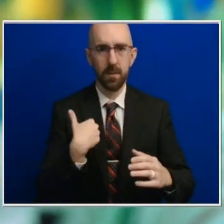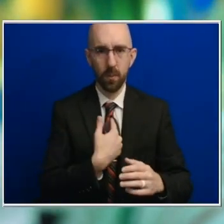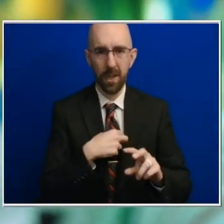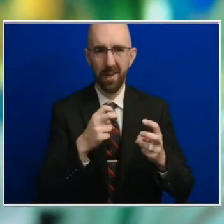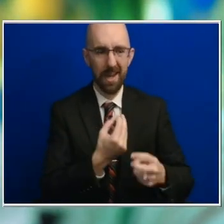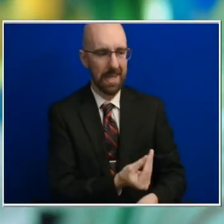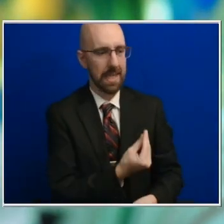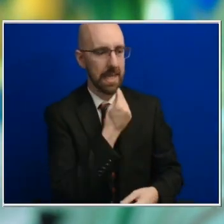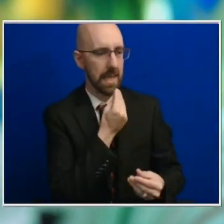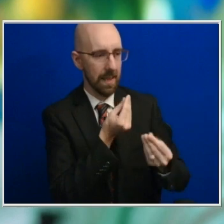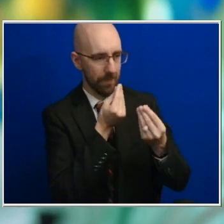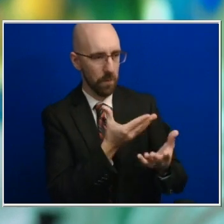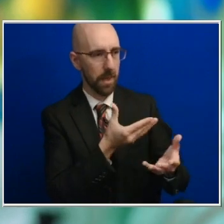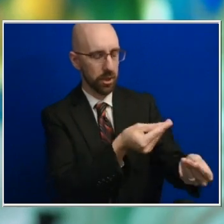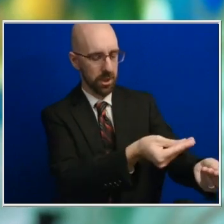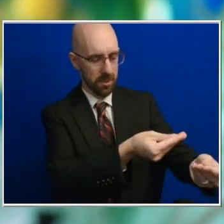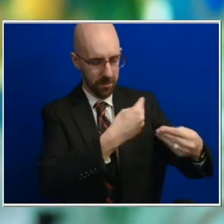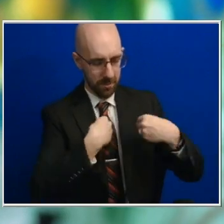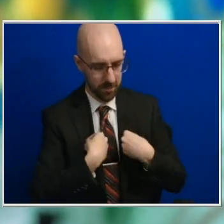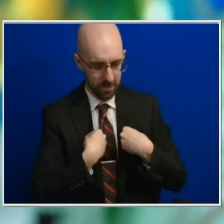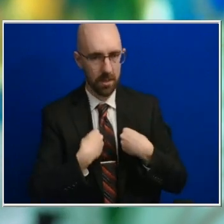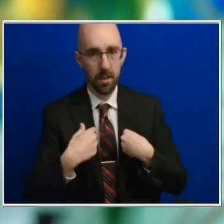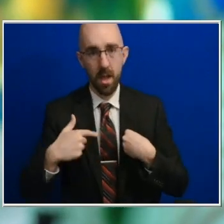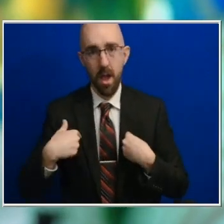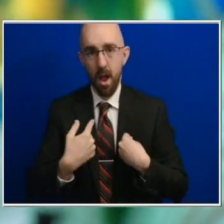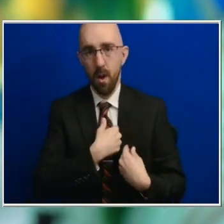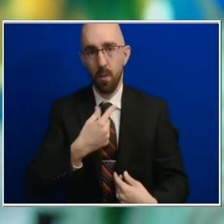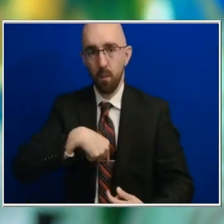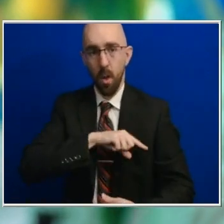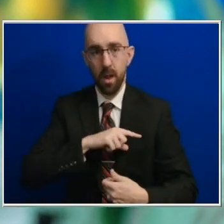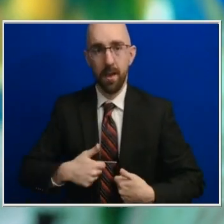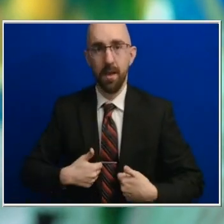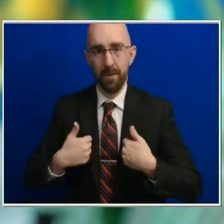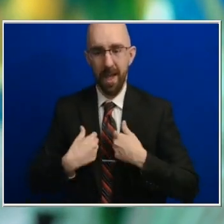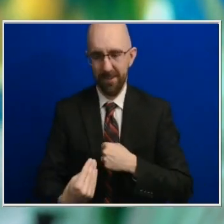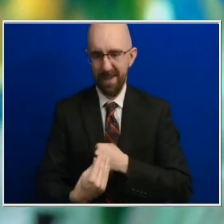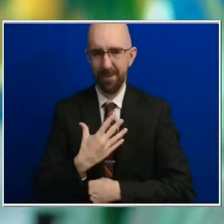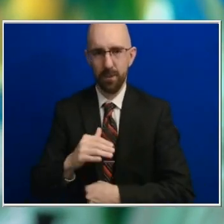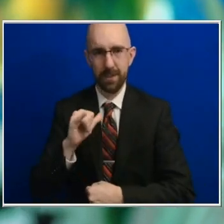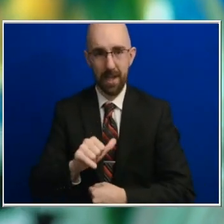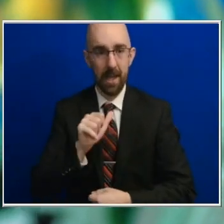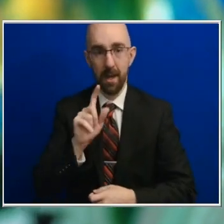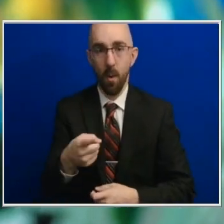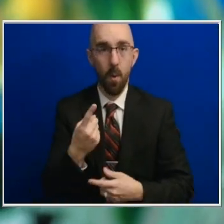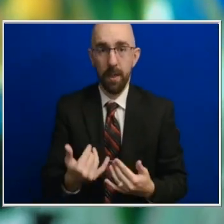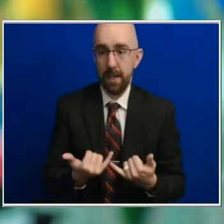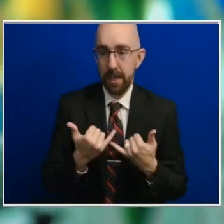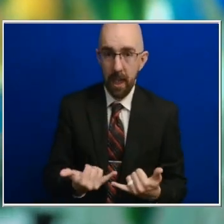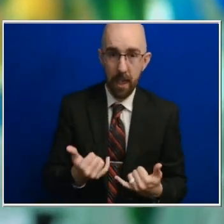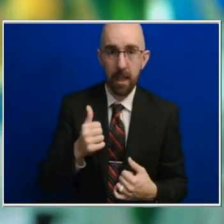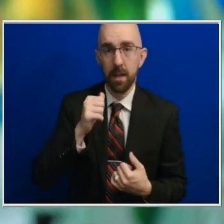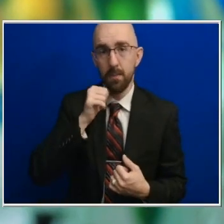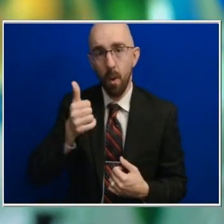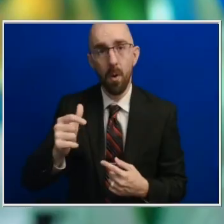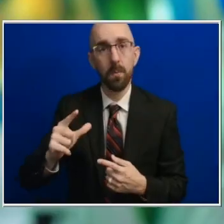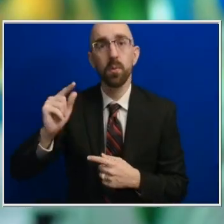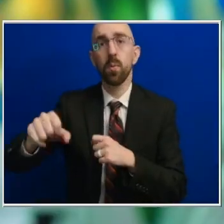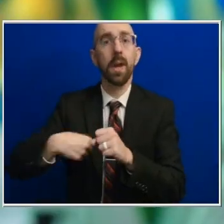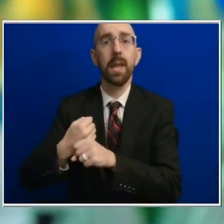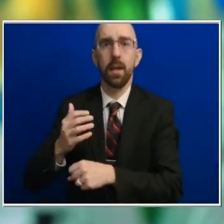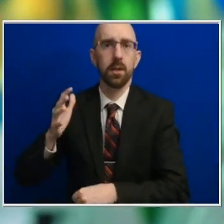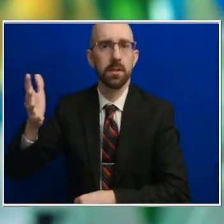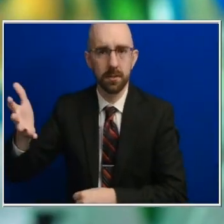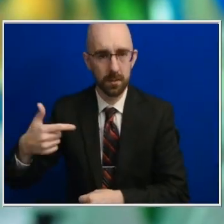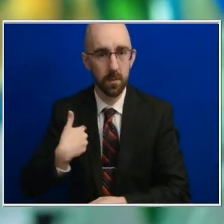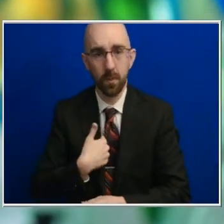directly influencing our quality of life, not just today, not just tomorrow, but 20 years down the road. We can't stop aging.